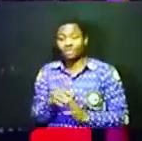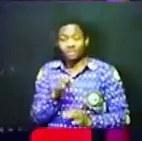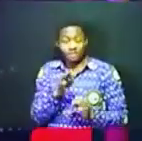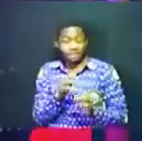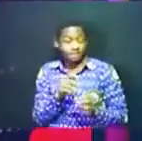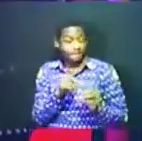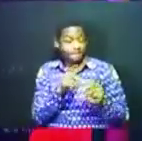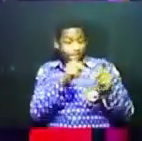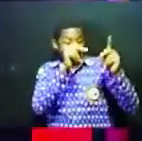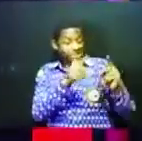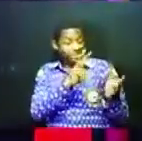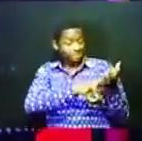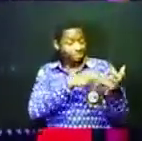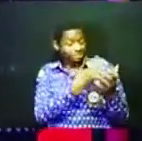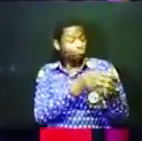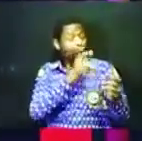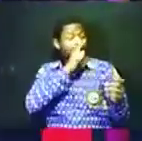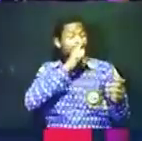someone.